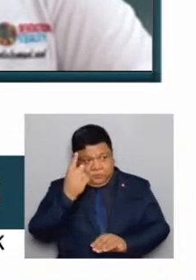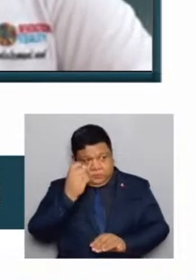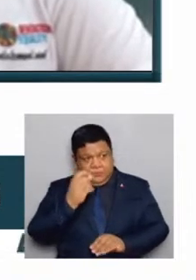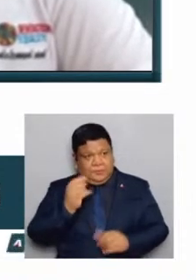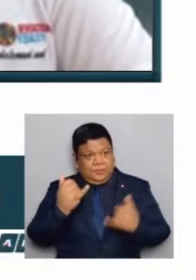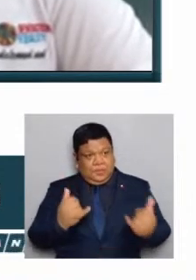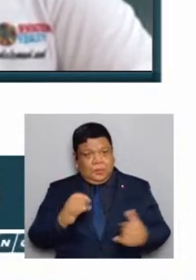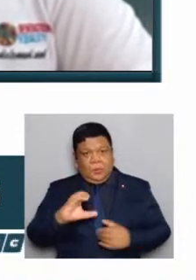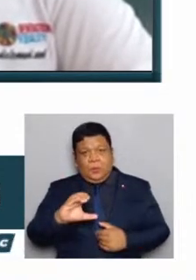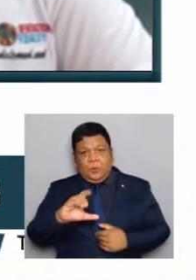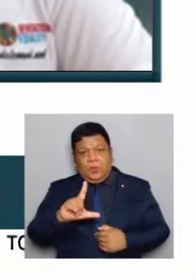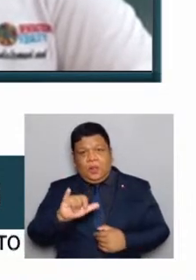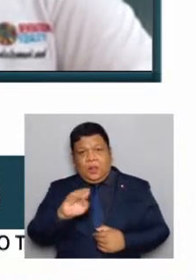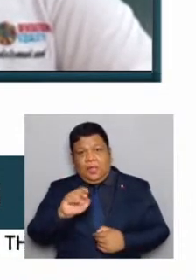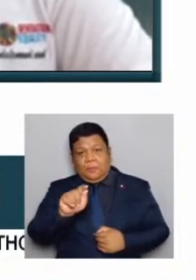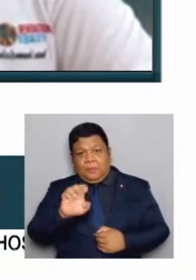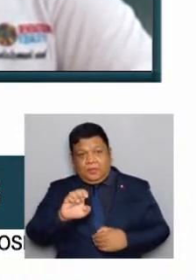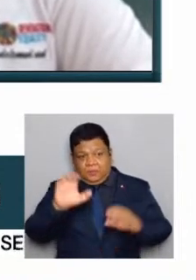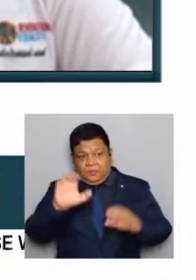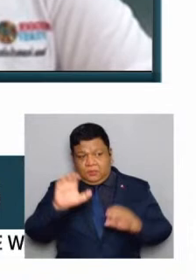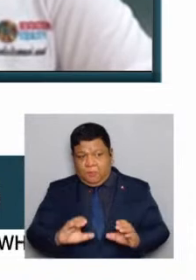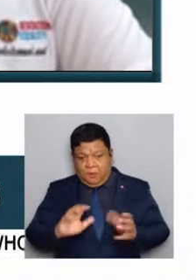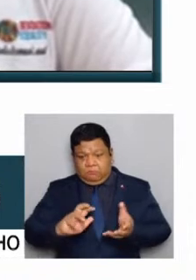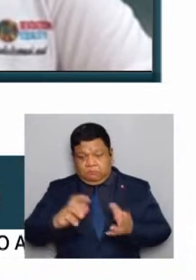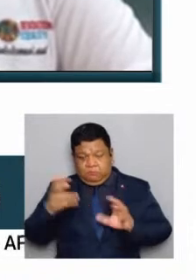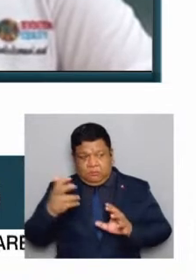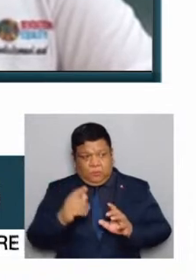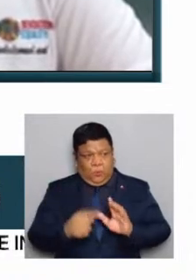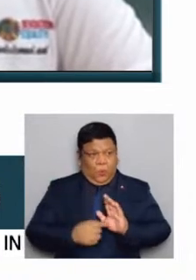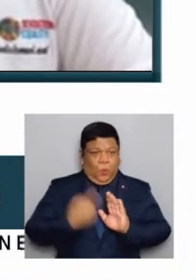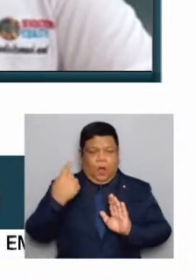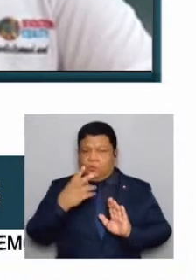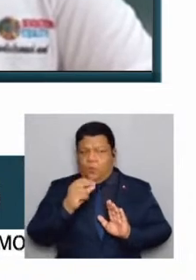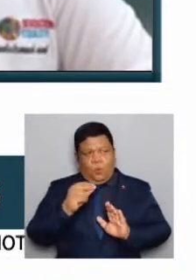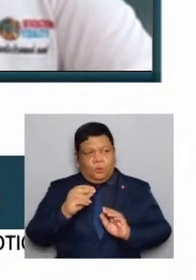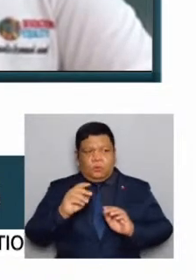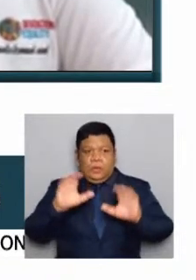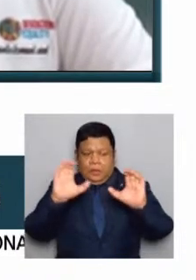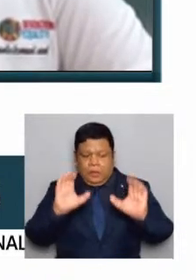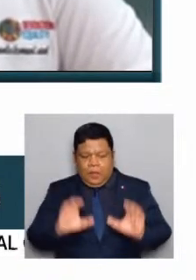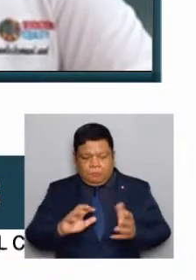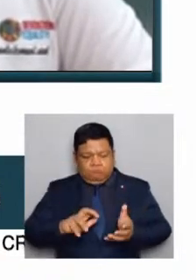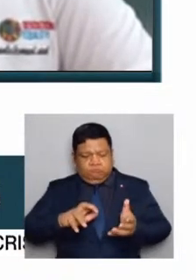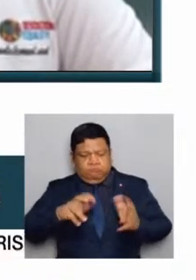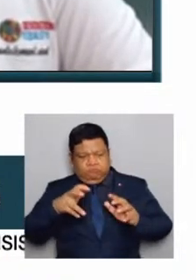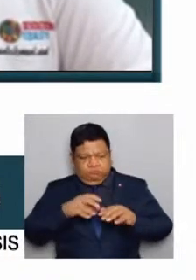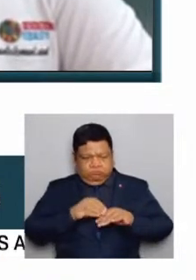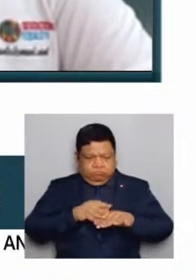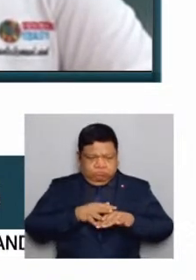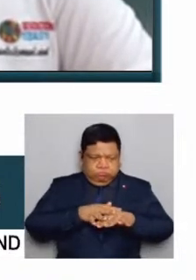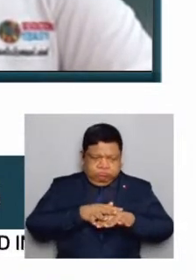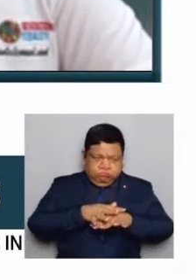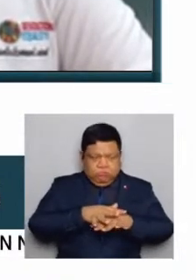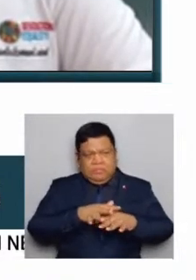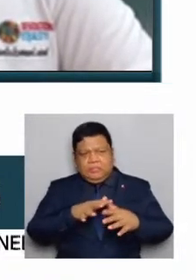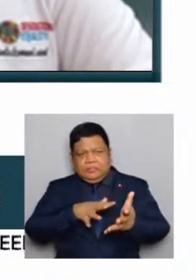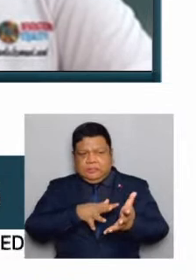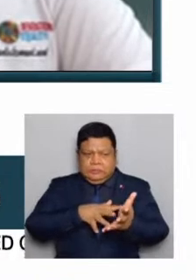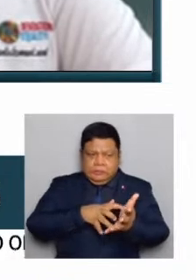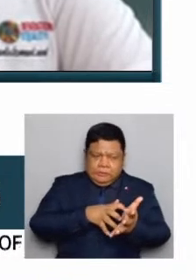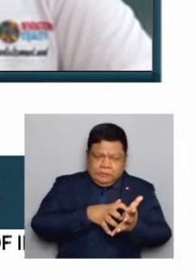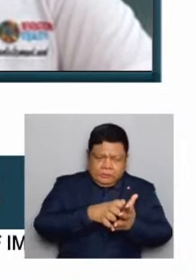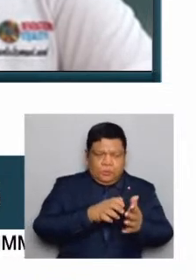is not a one-time, big-time event. Climate change is creeping. So talk to us about the necessary